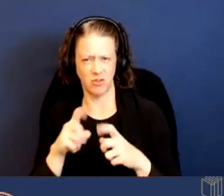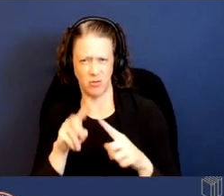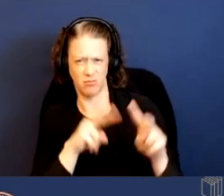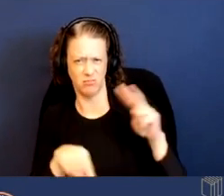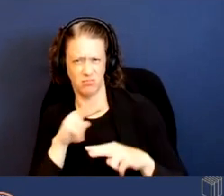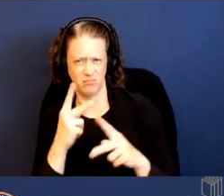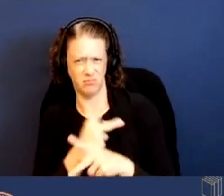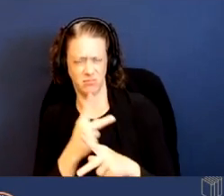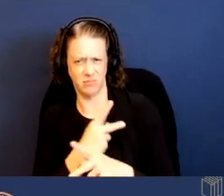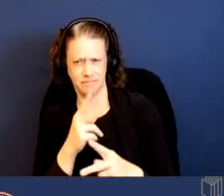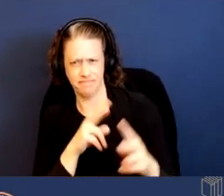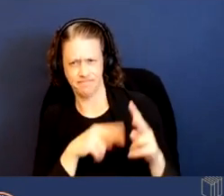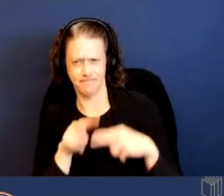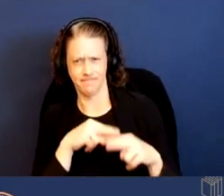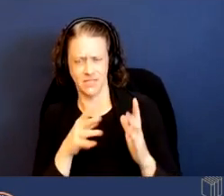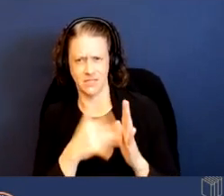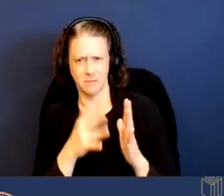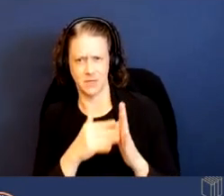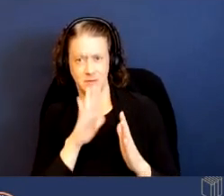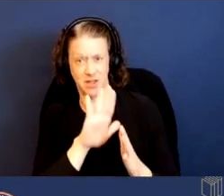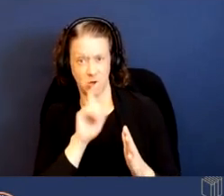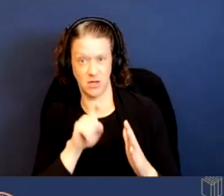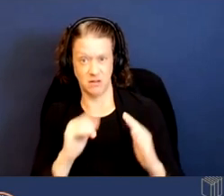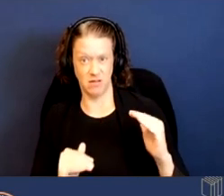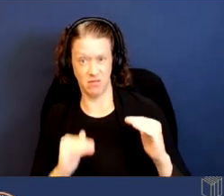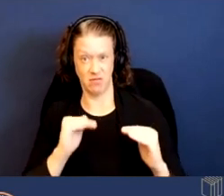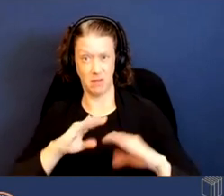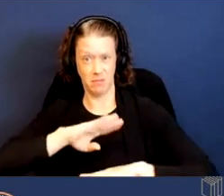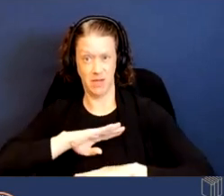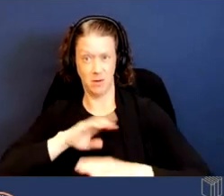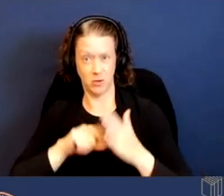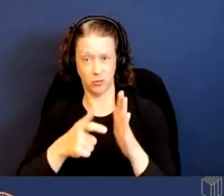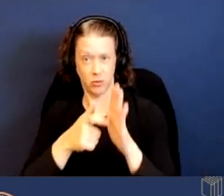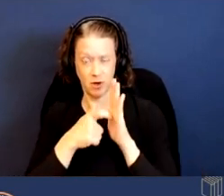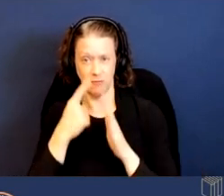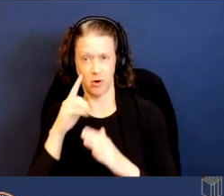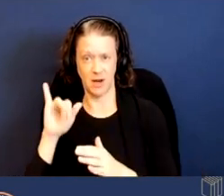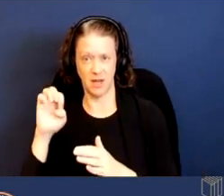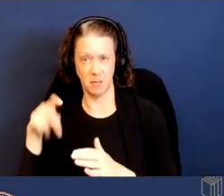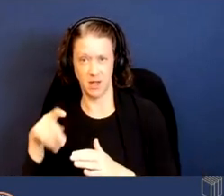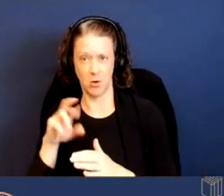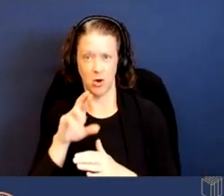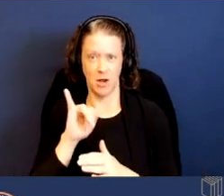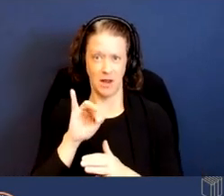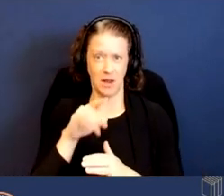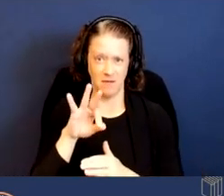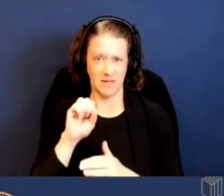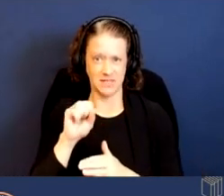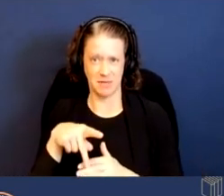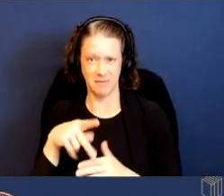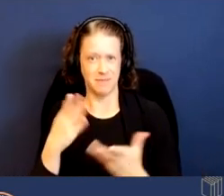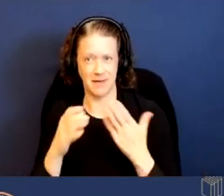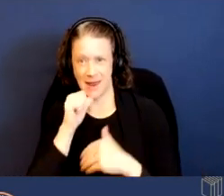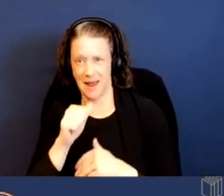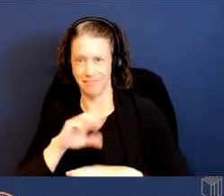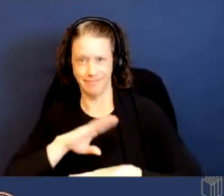have needs that may not rise to the threshold of eligibility for a particular entitlement, but